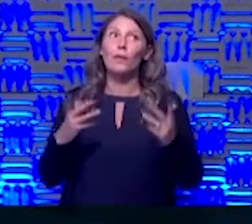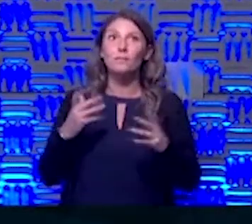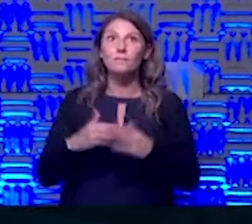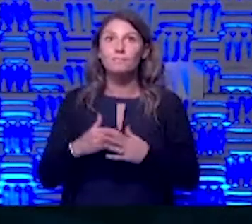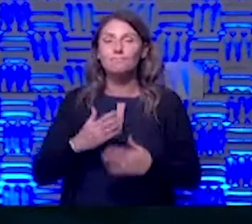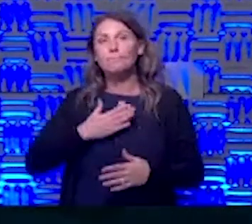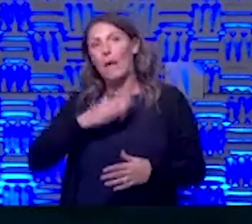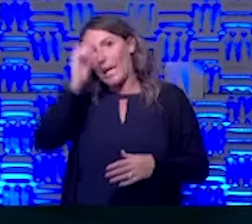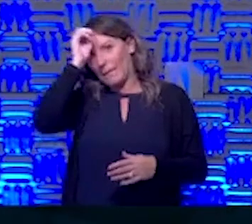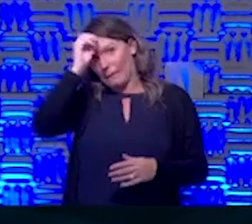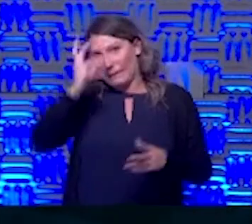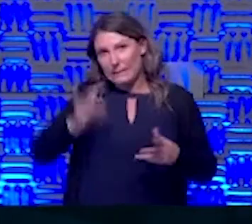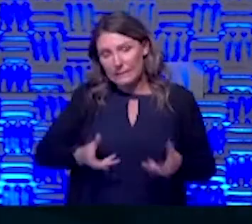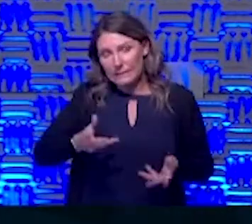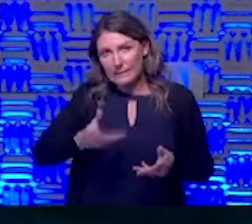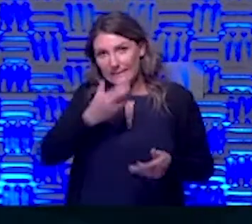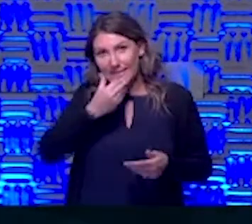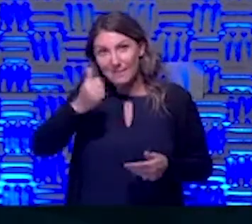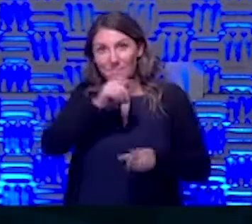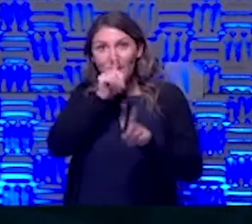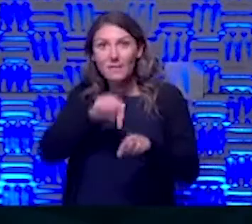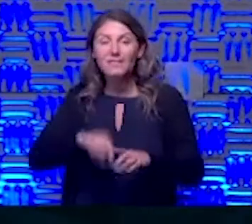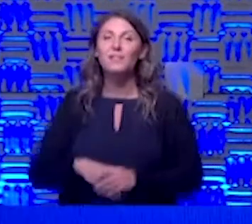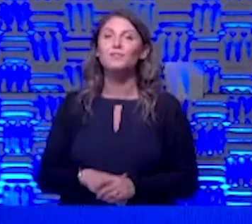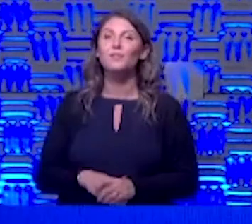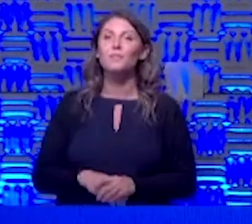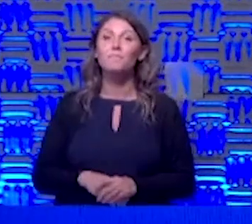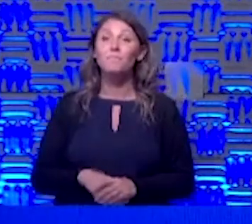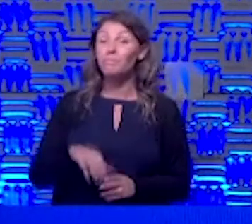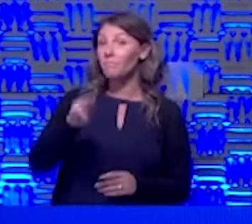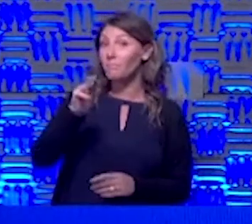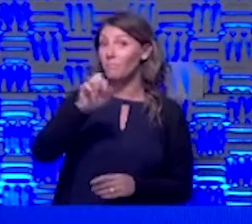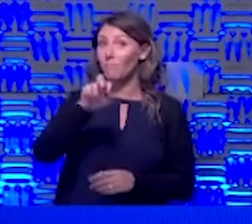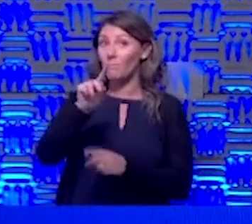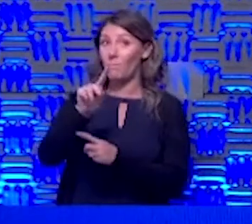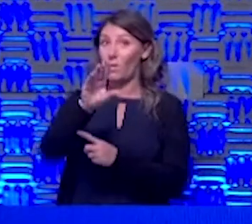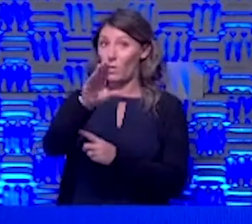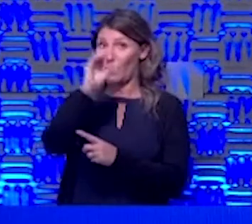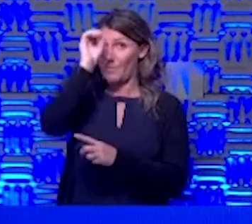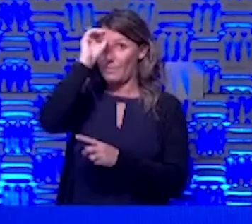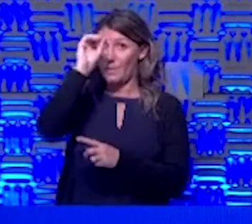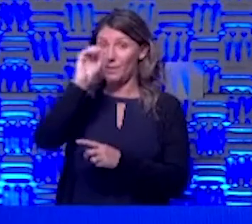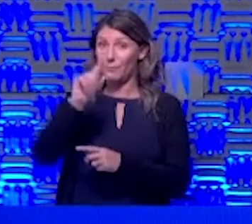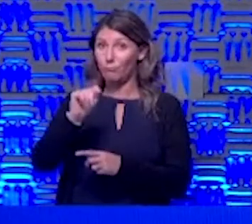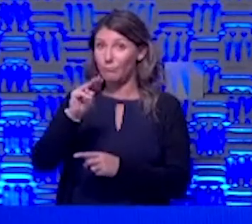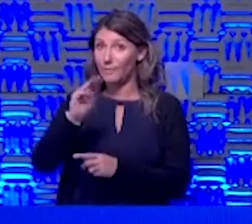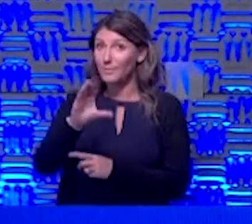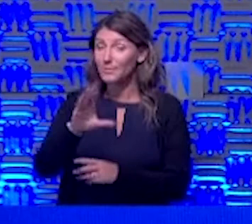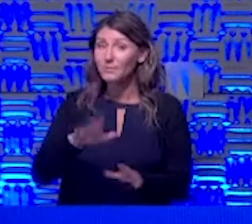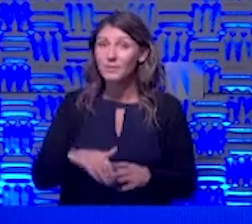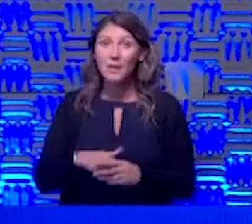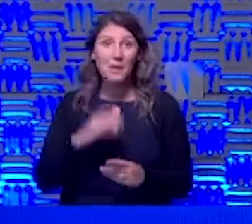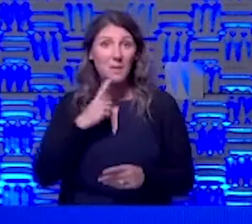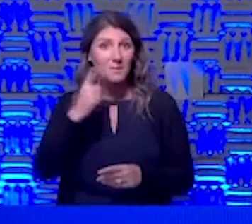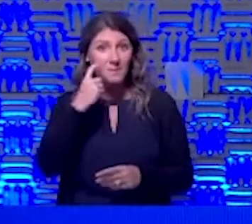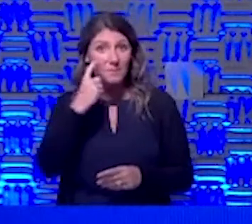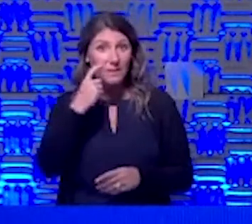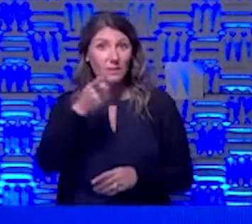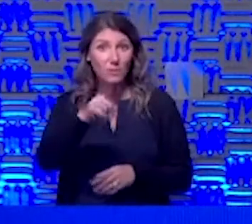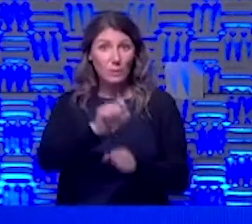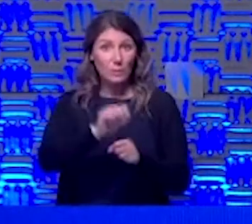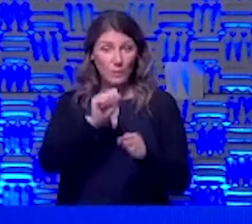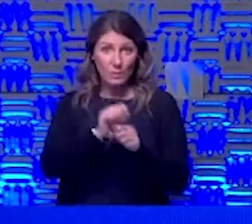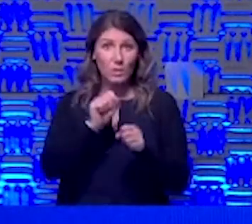my opinion, I think that's the best answer. Mark, what are your thoughts over at Truman? I suspect you guys are working with the